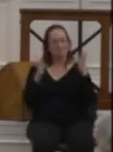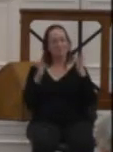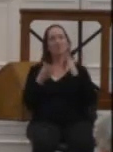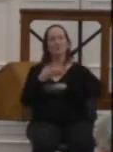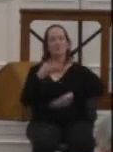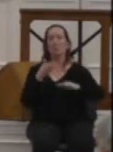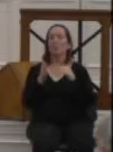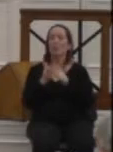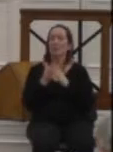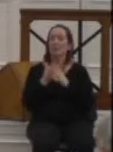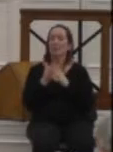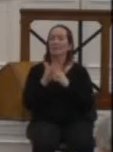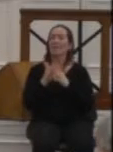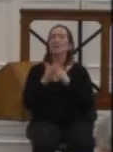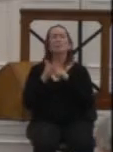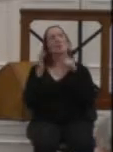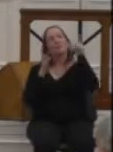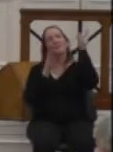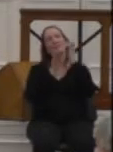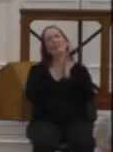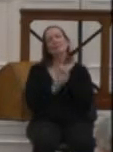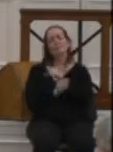what is God asking of you today?